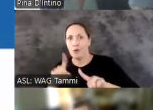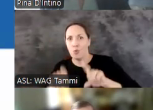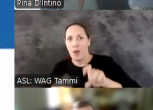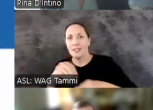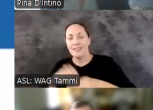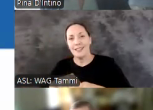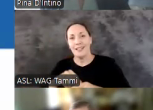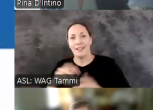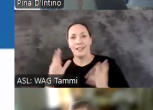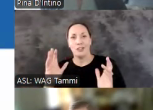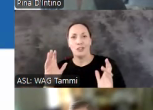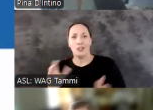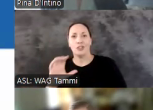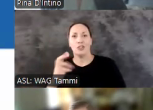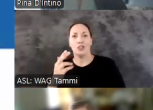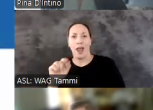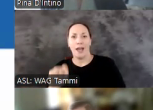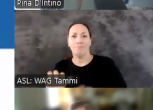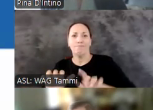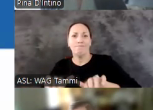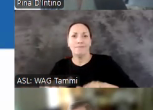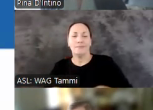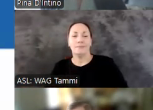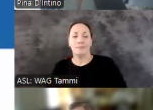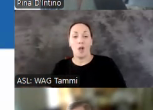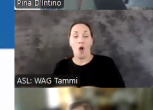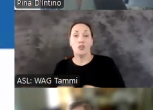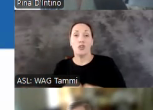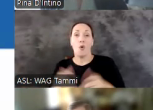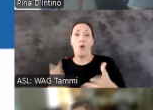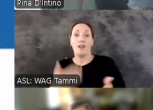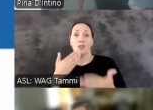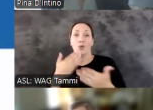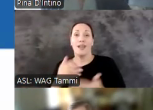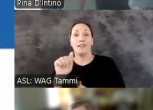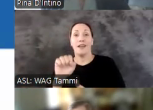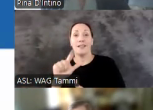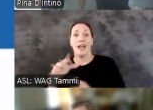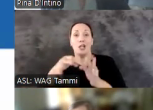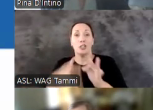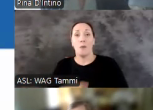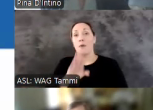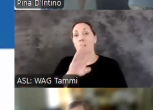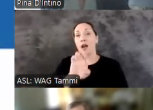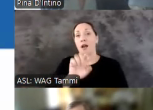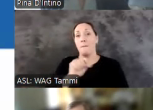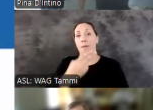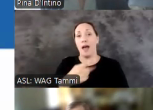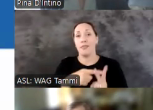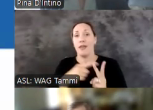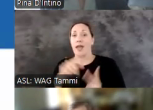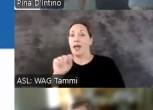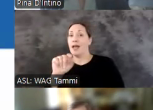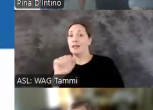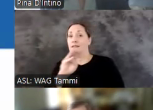you. And I also want to thank our ASL interpreters, Beth and Tammy, and our captioner, Kelly, for